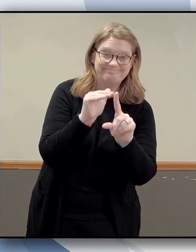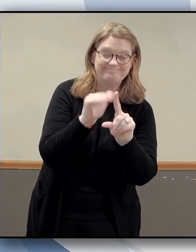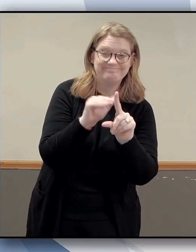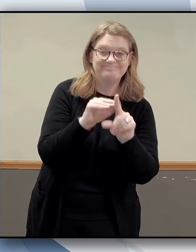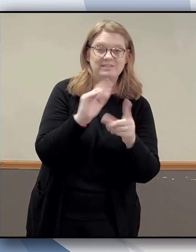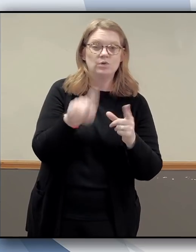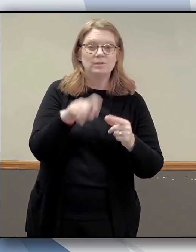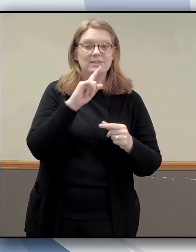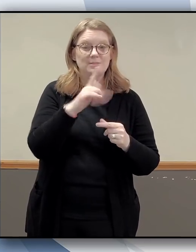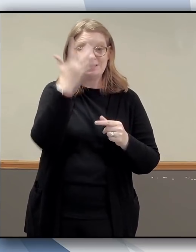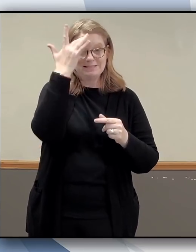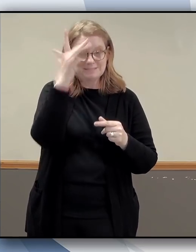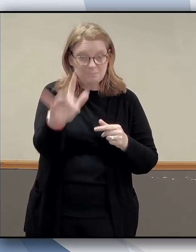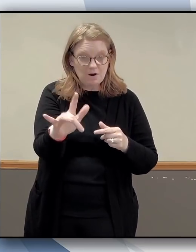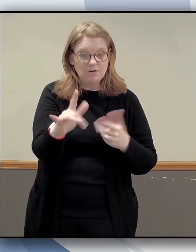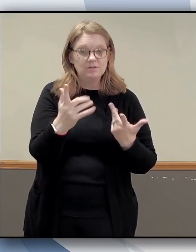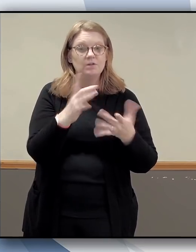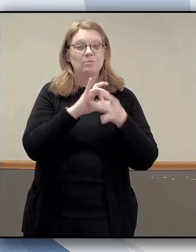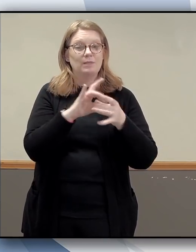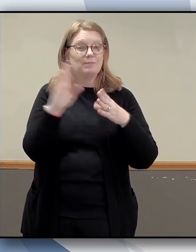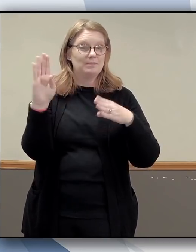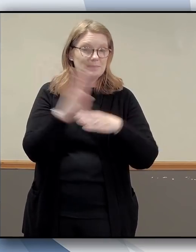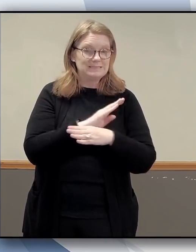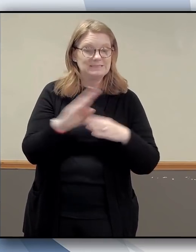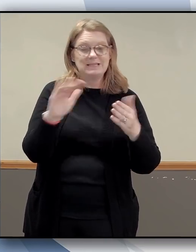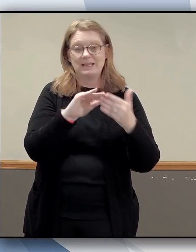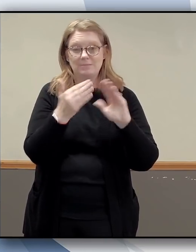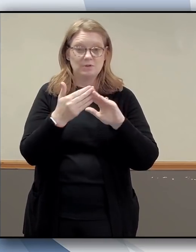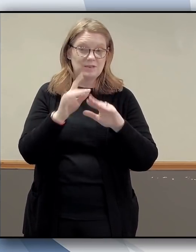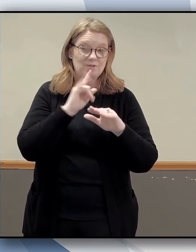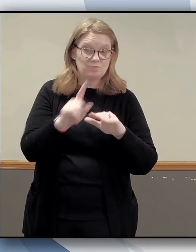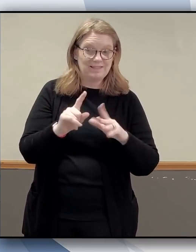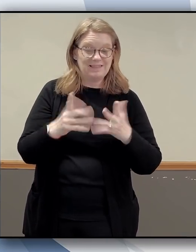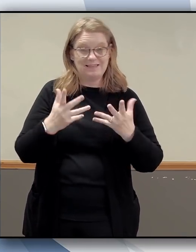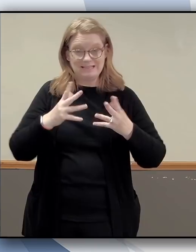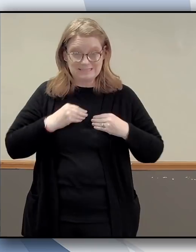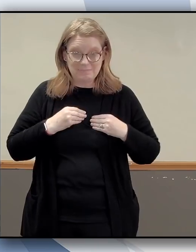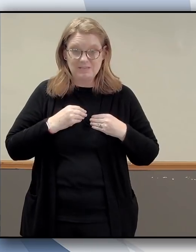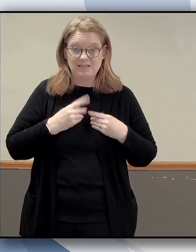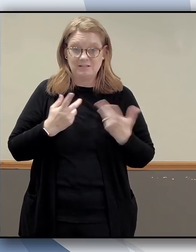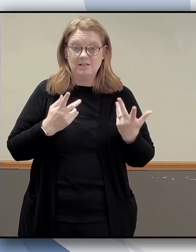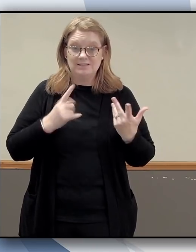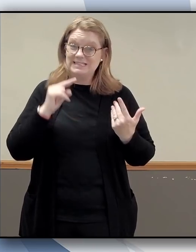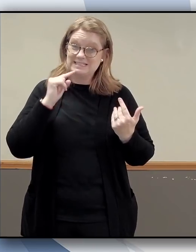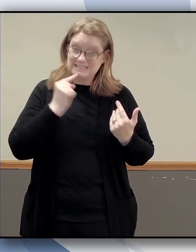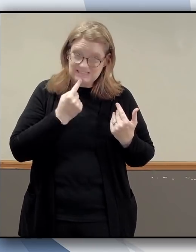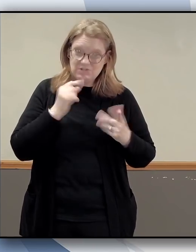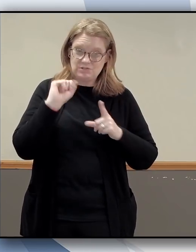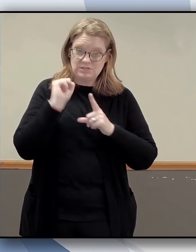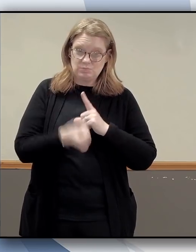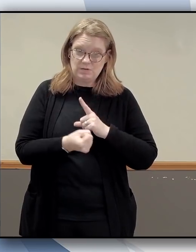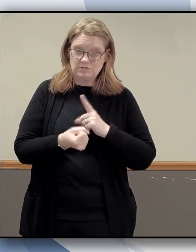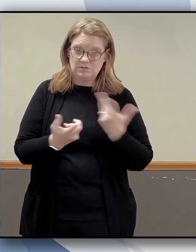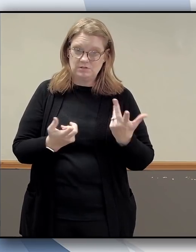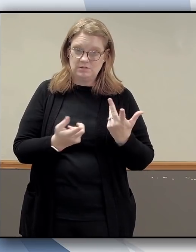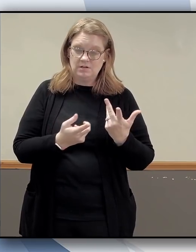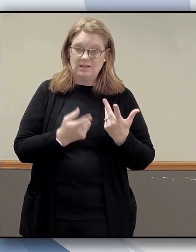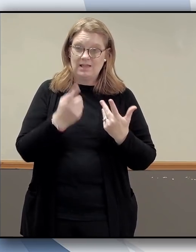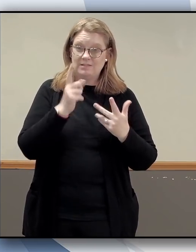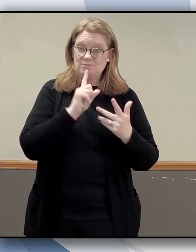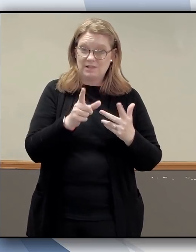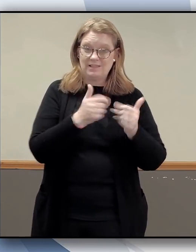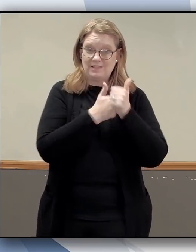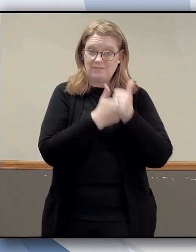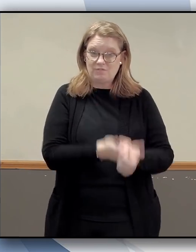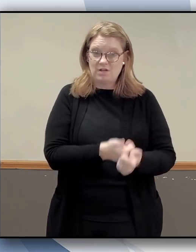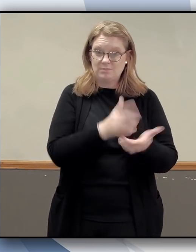place. We got to be smarter about businesses and communities, taking them seriously, faith-based organizations. They've got to follow the leads of the school. Schools are open